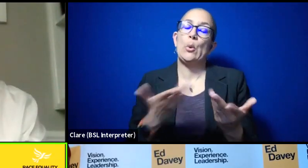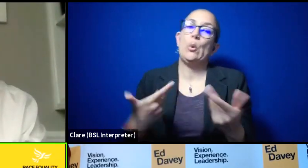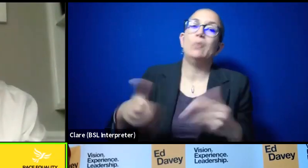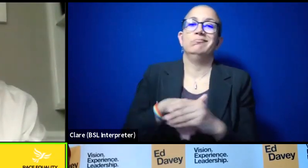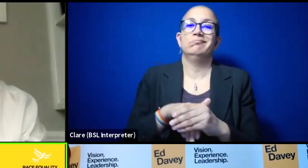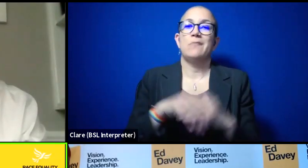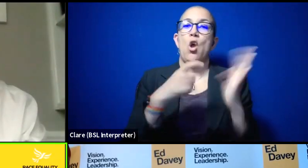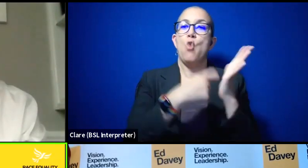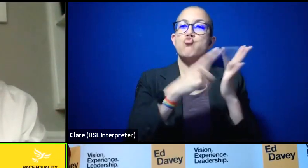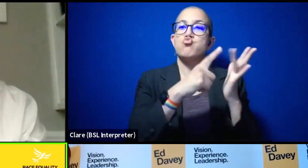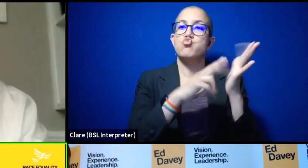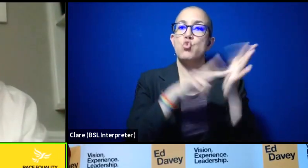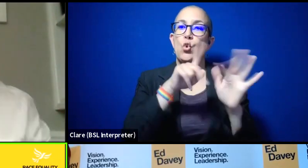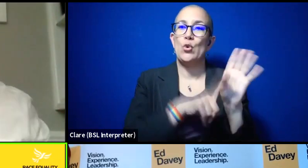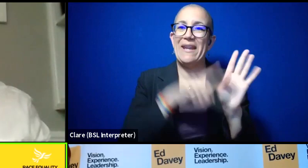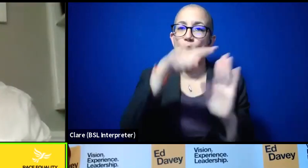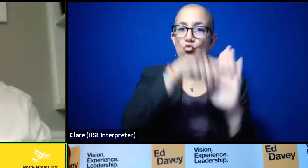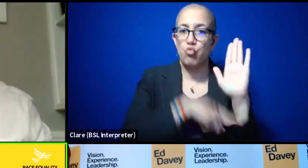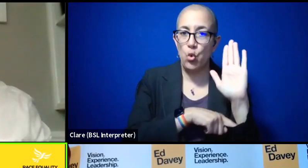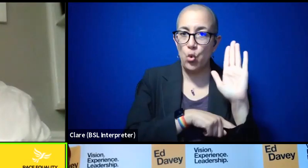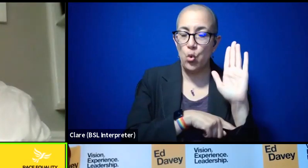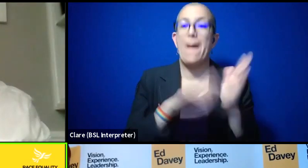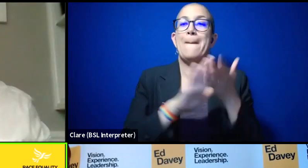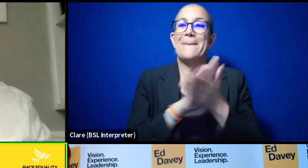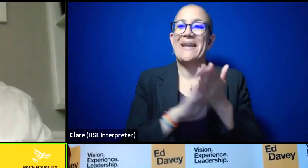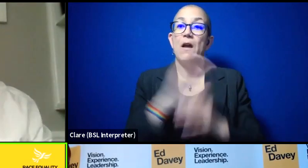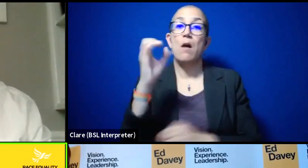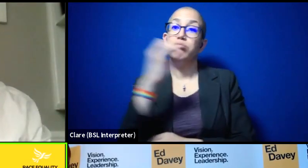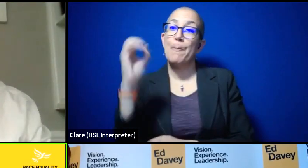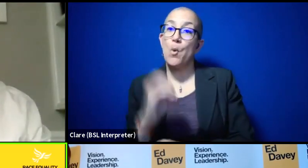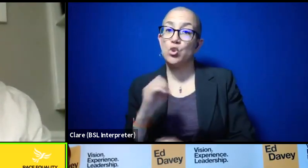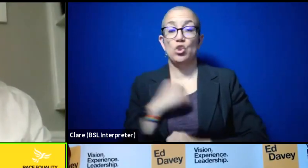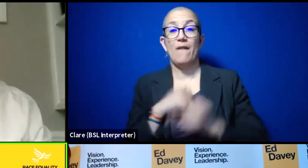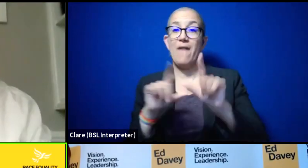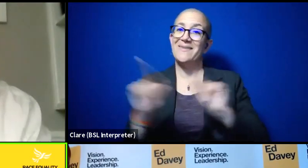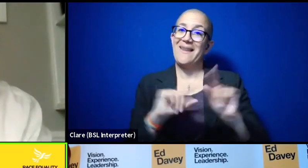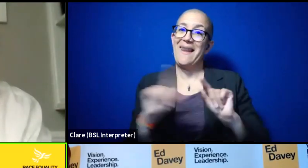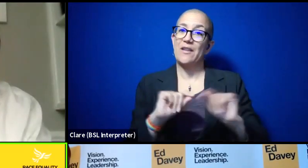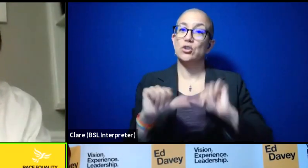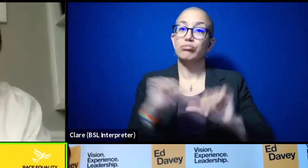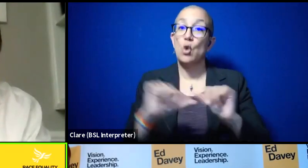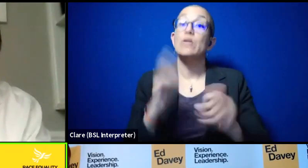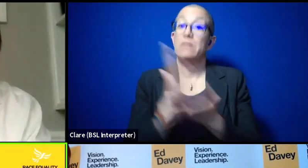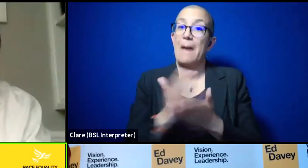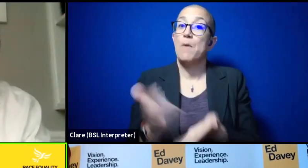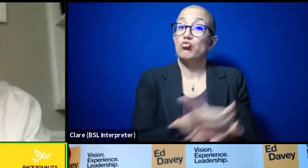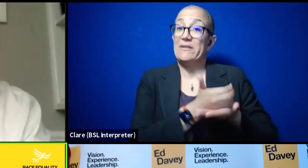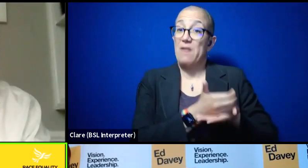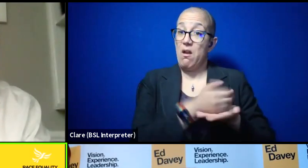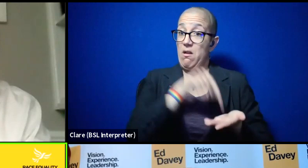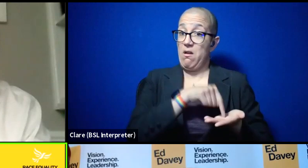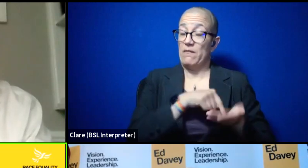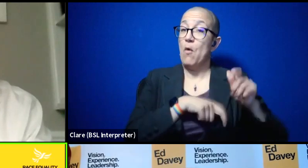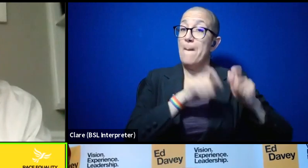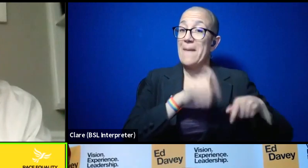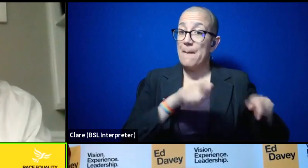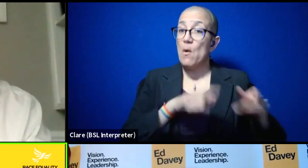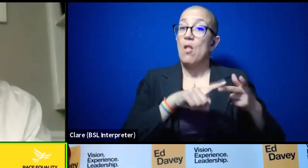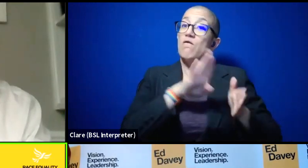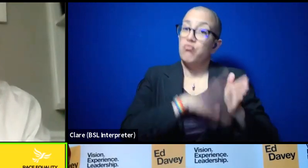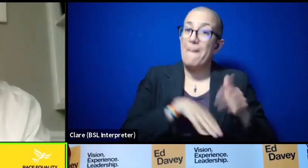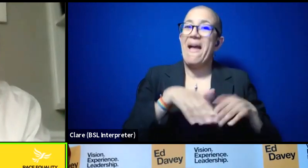where a certain proportion of our selection process is reserved for people who are from an